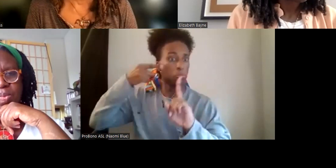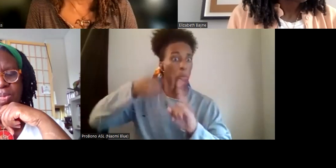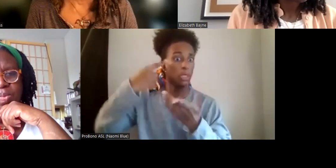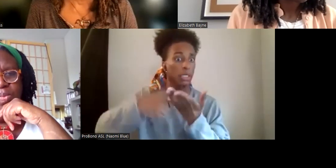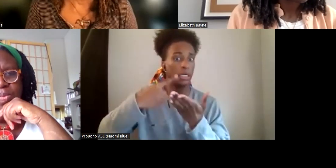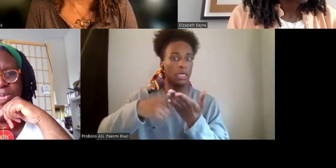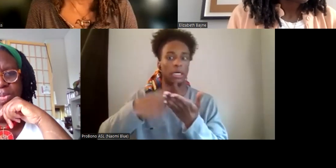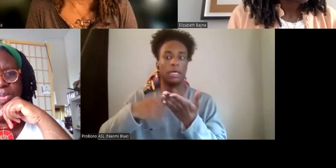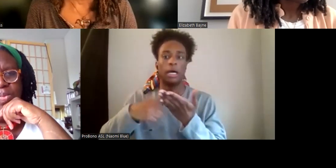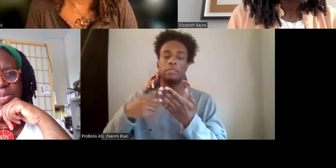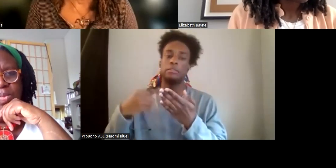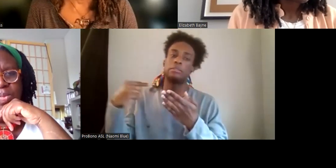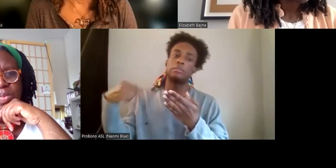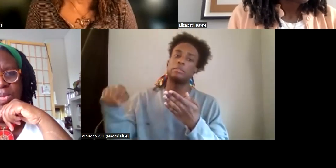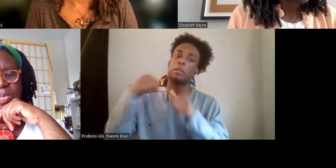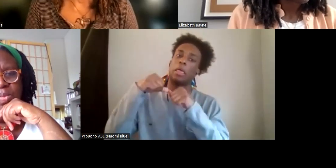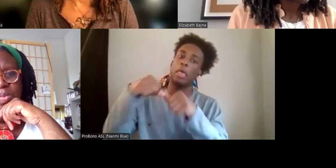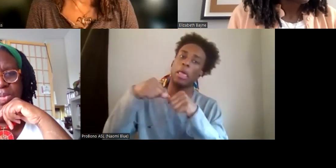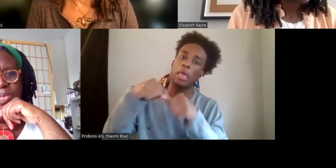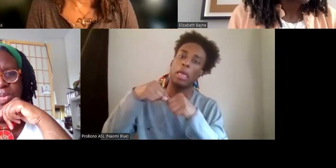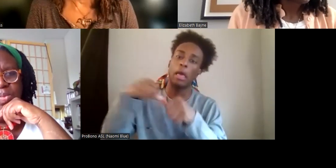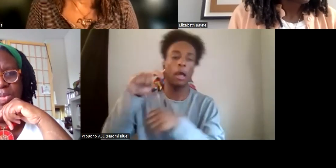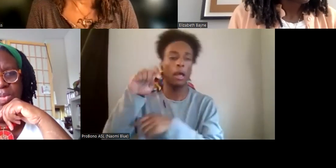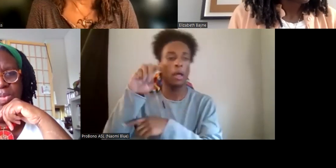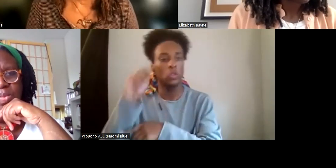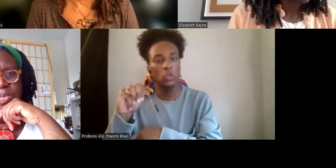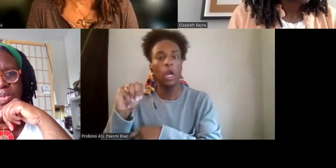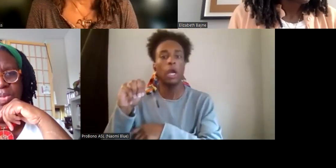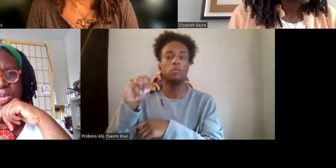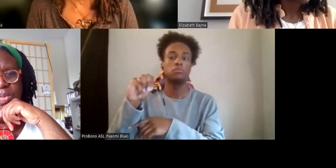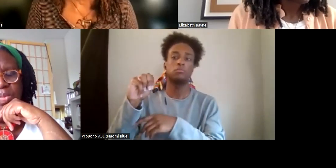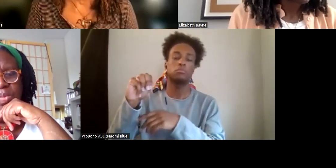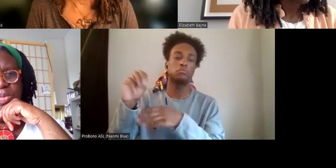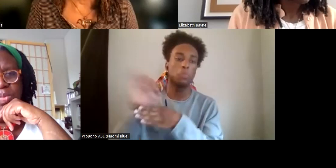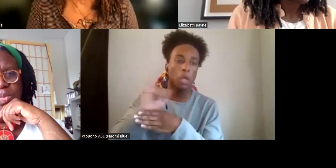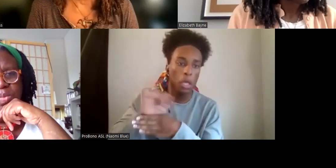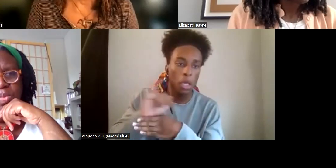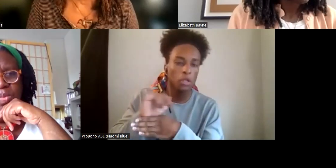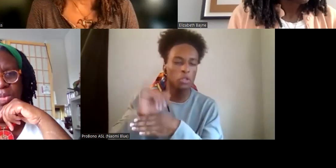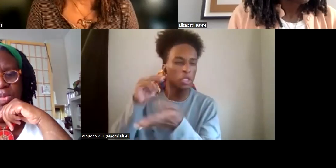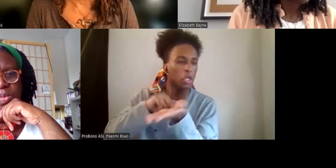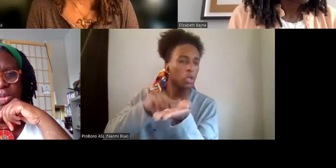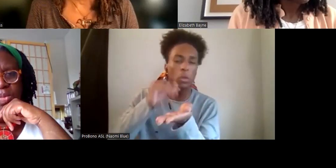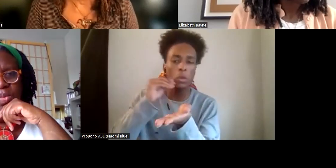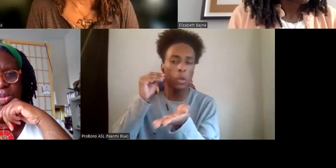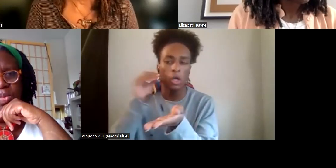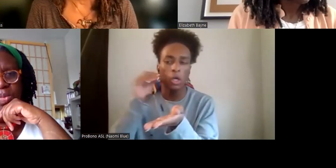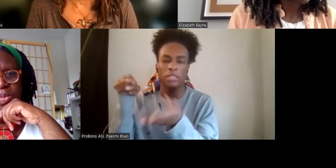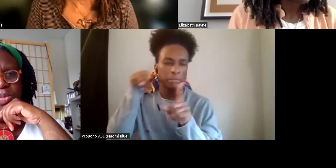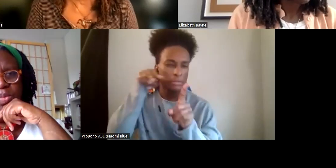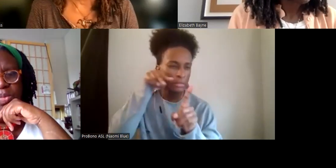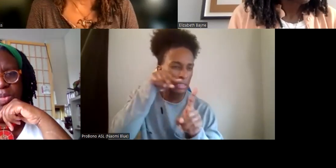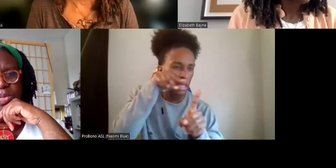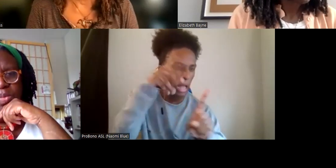kind of long-term facilities. I don't know if you got to see June's film, but Deschelle's mother